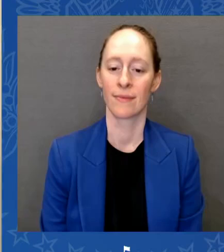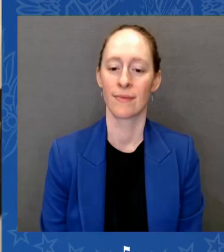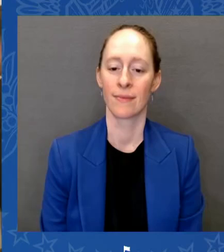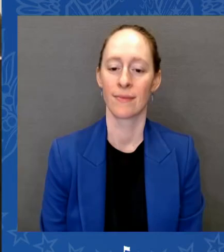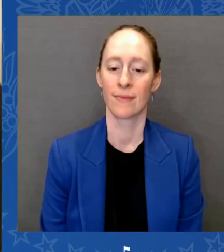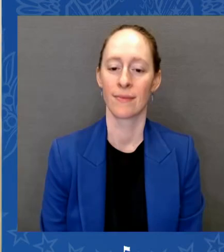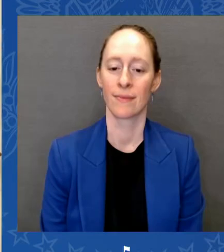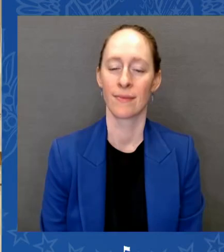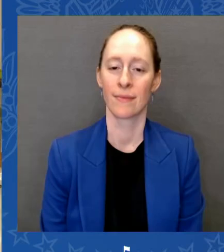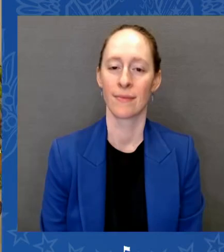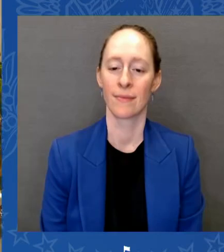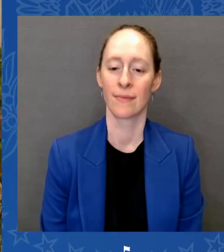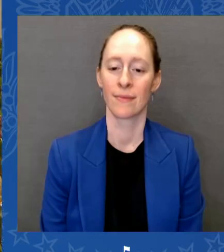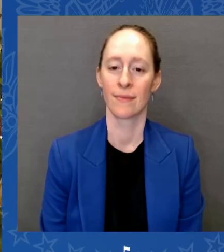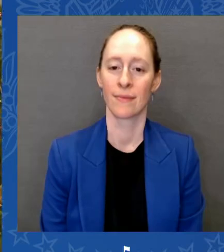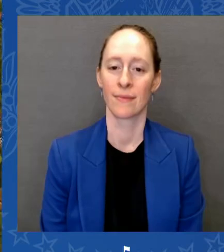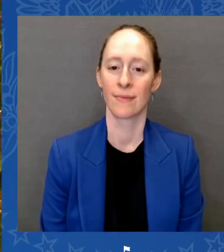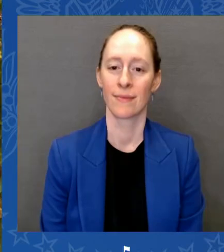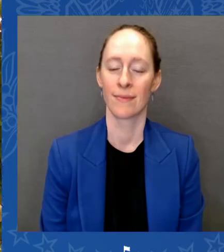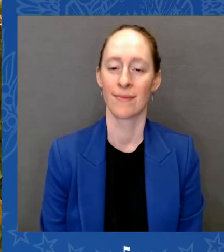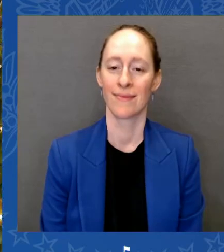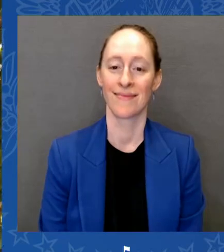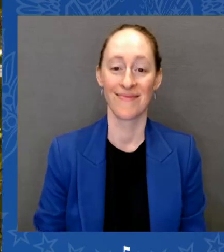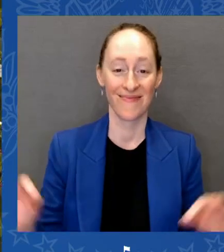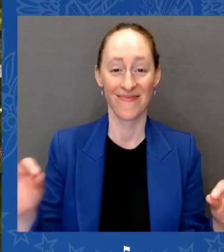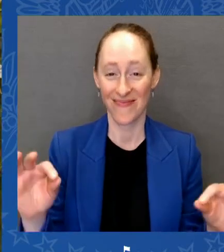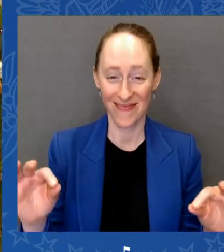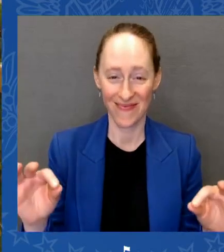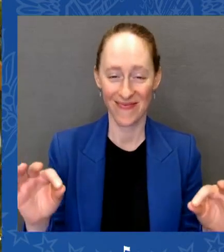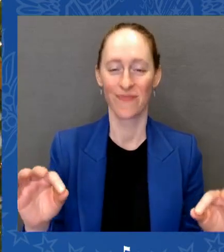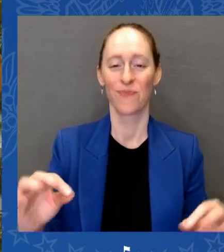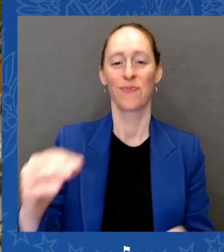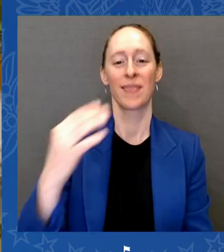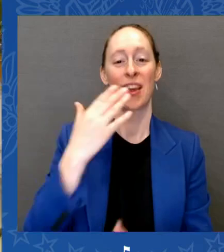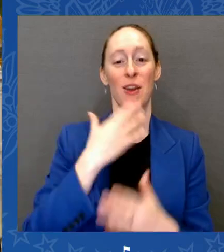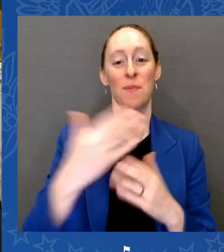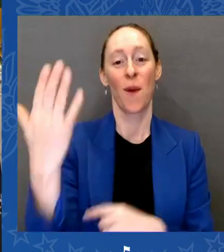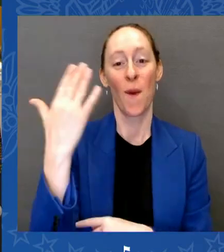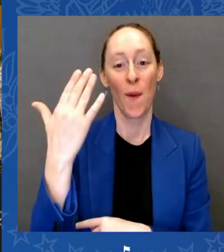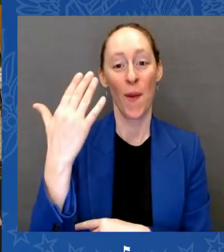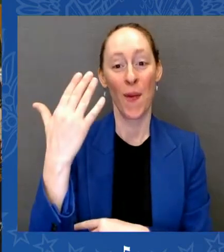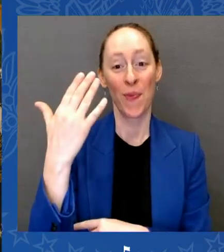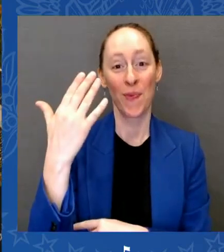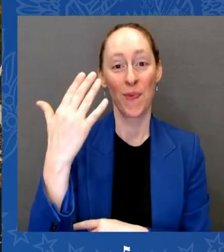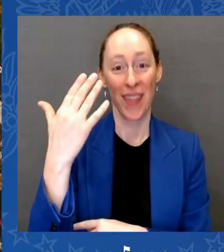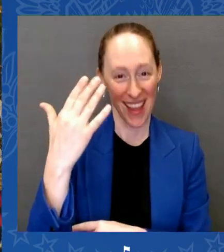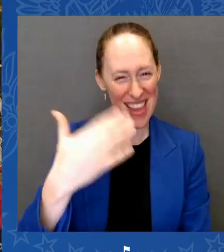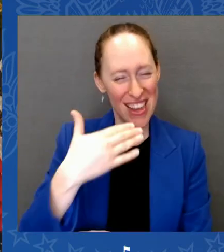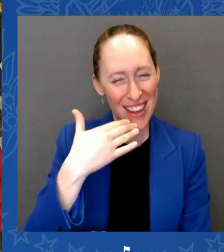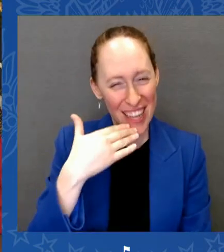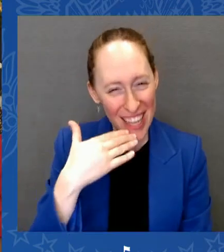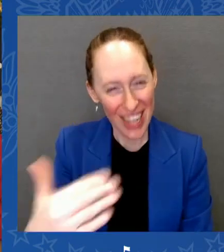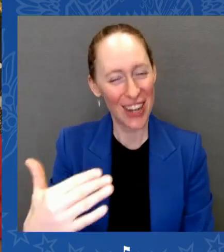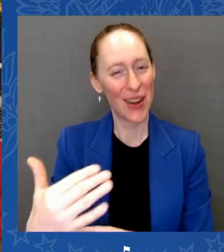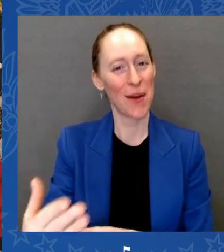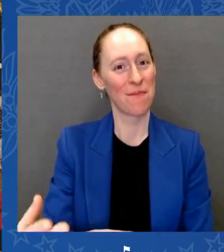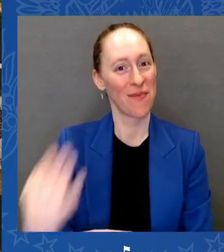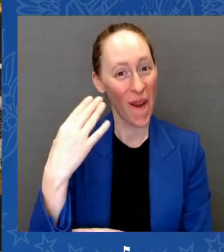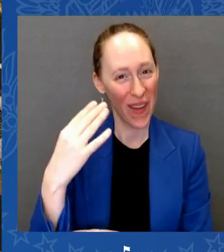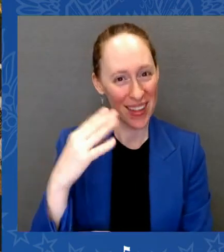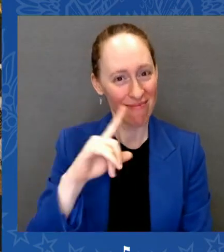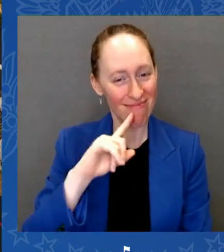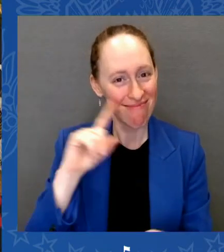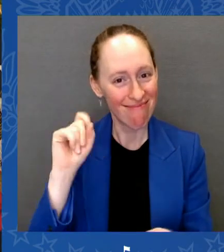Man. Well, good morning, folks, and it is a good morning. Moments ago, standing together with her wife,